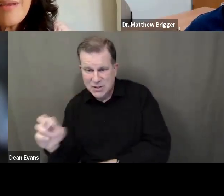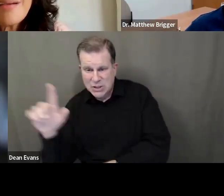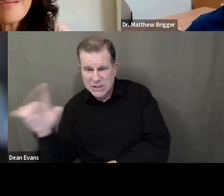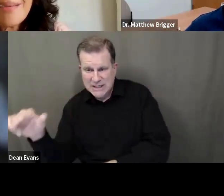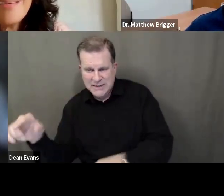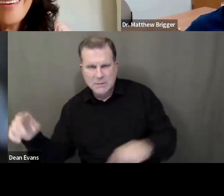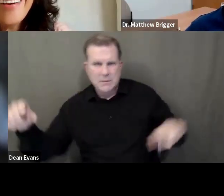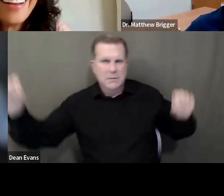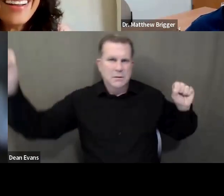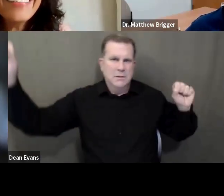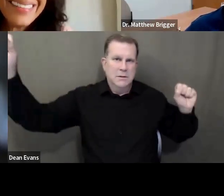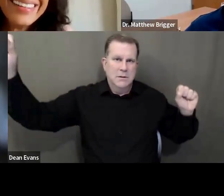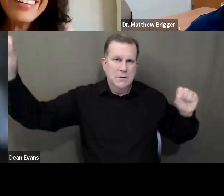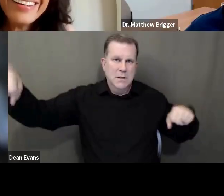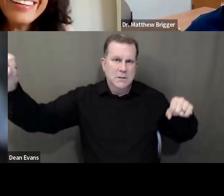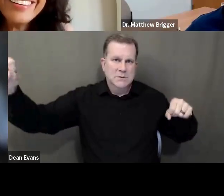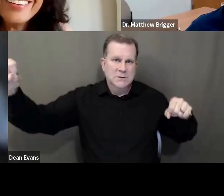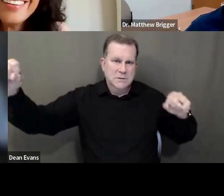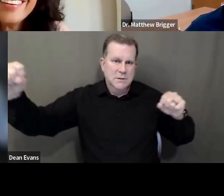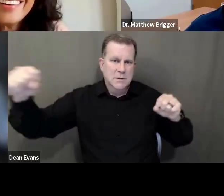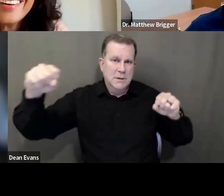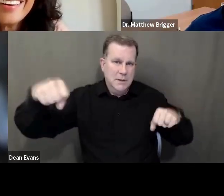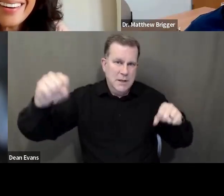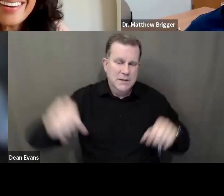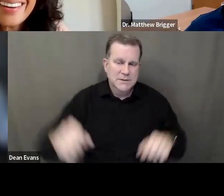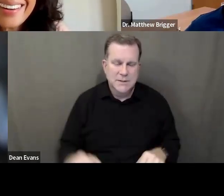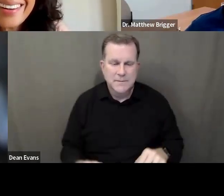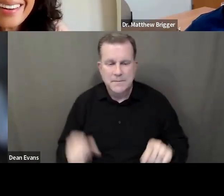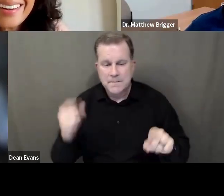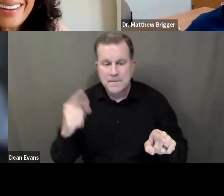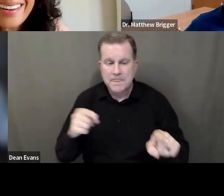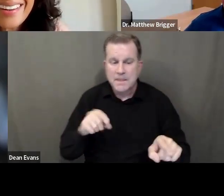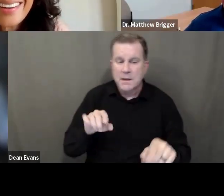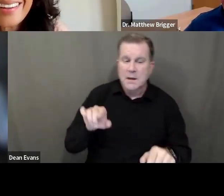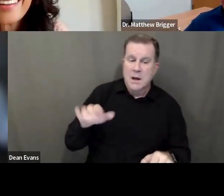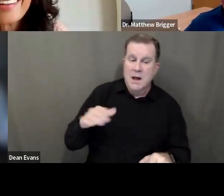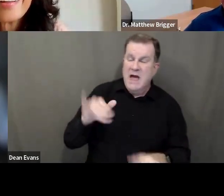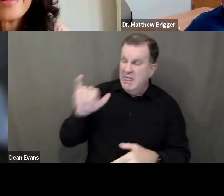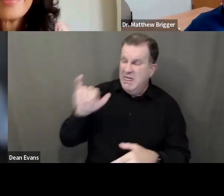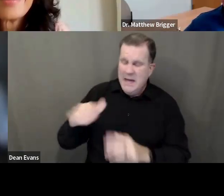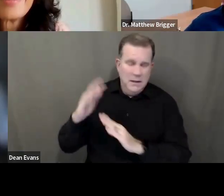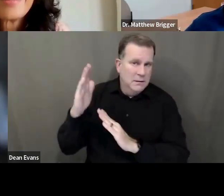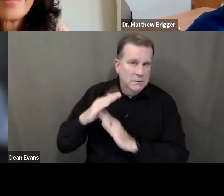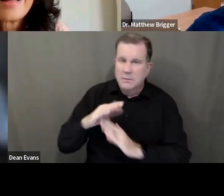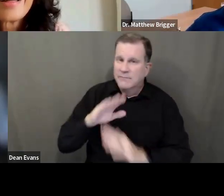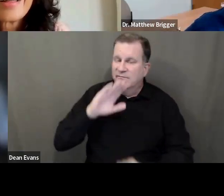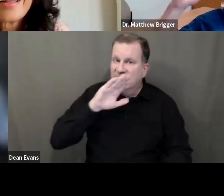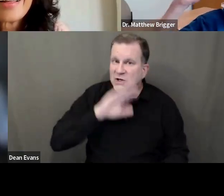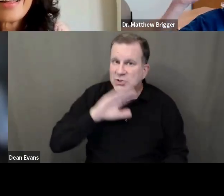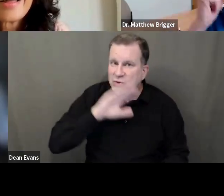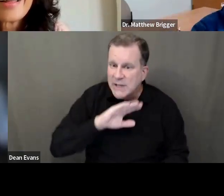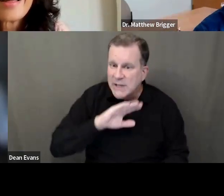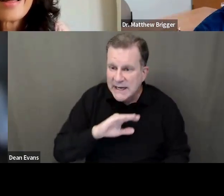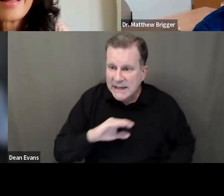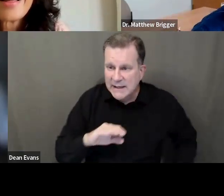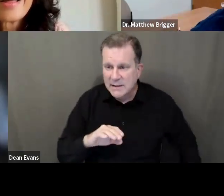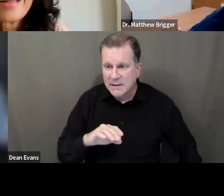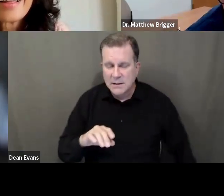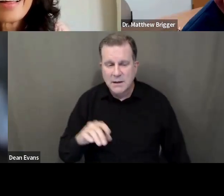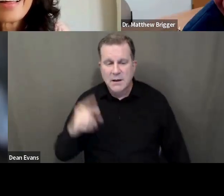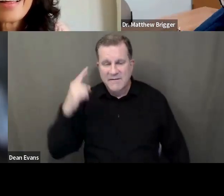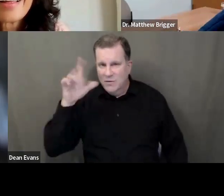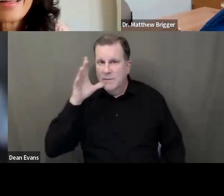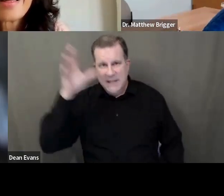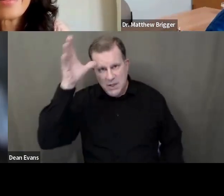Yes. Yes. It all becomes why though. So, but that is the most frustrating thing for parents, I can